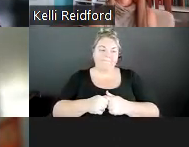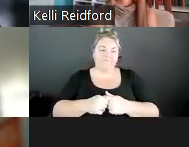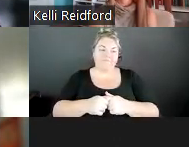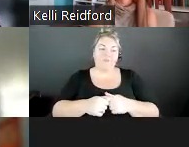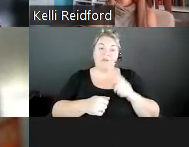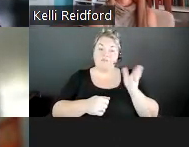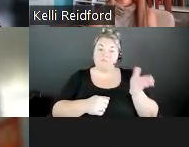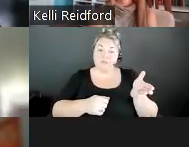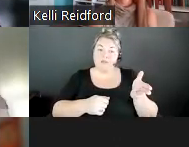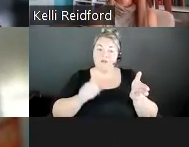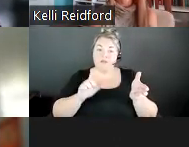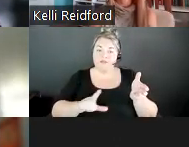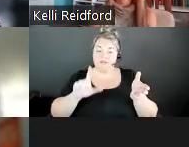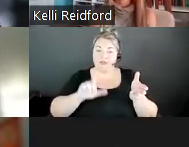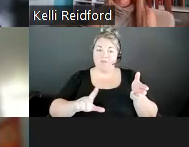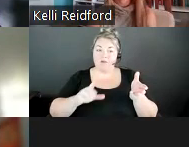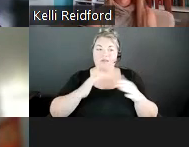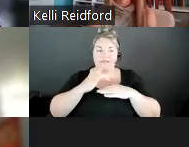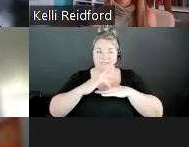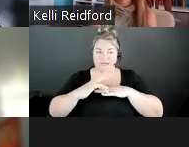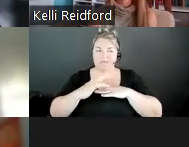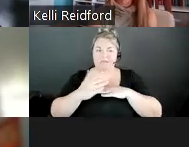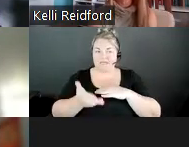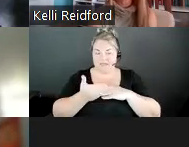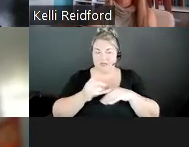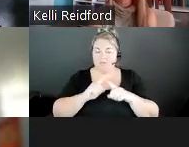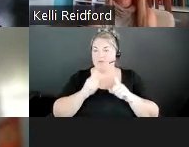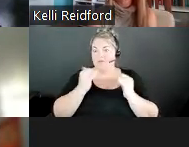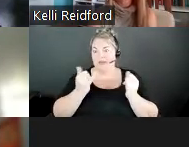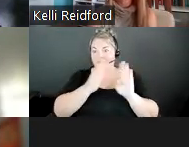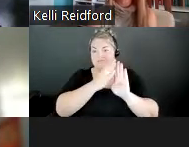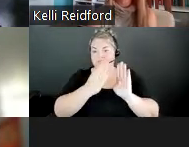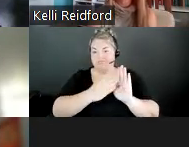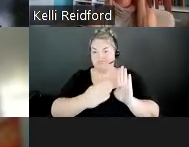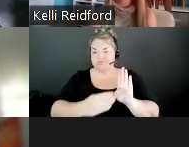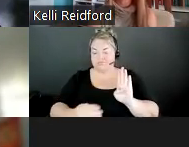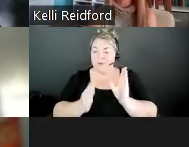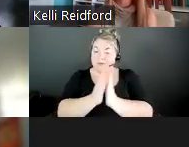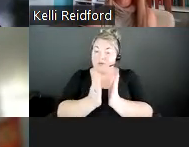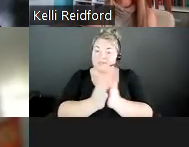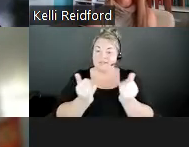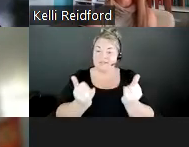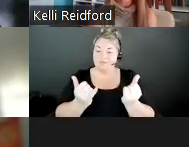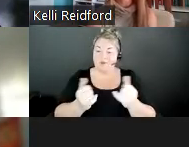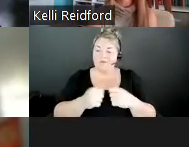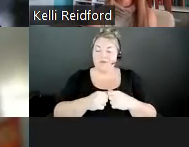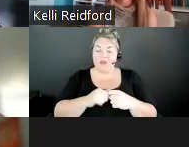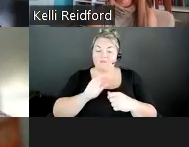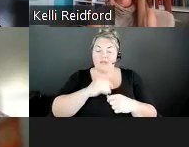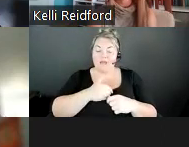So here's a library. It's empty here. It is filled with books at this point.